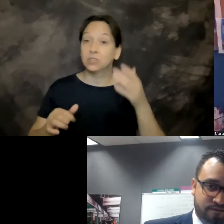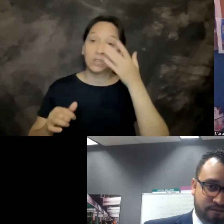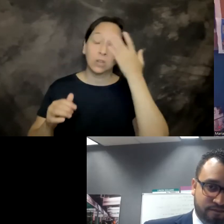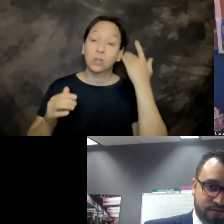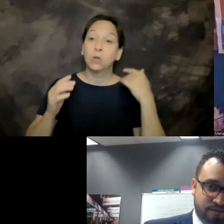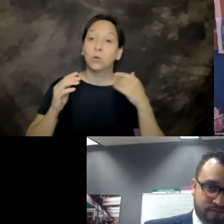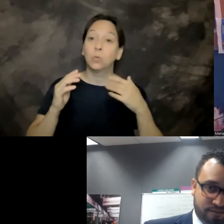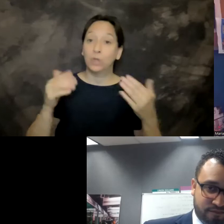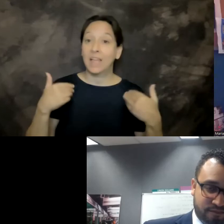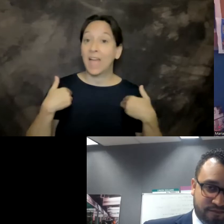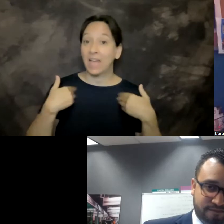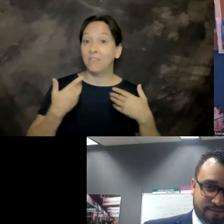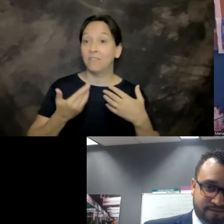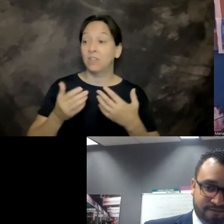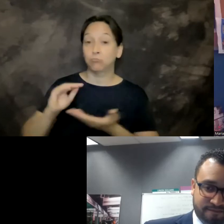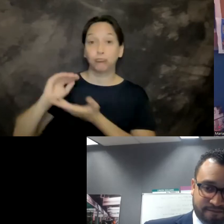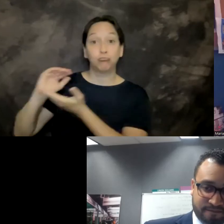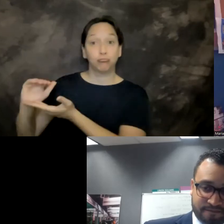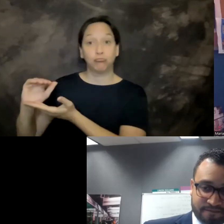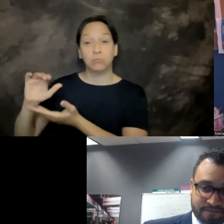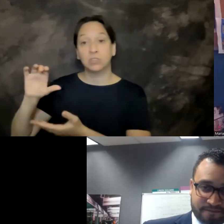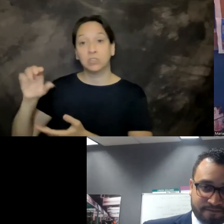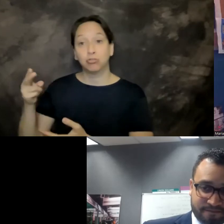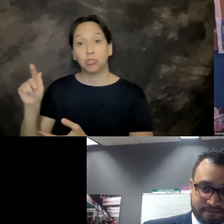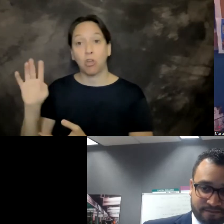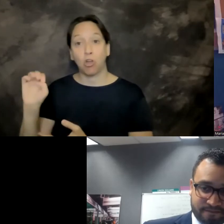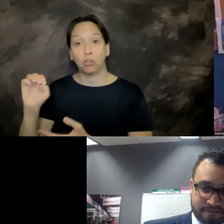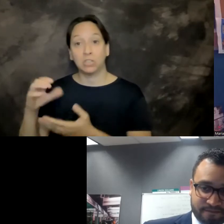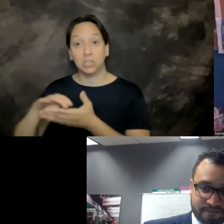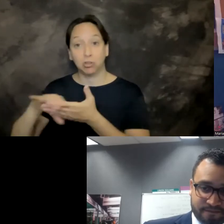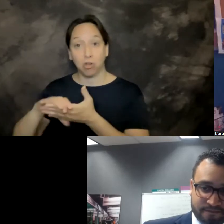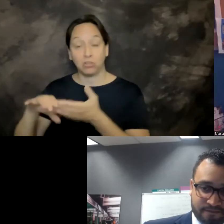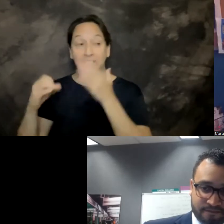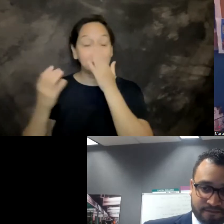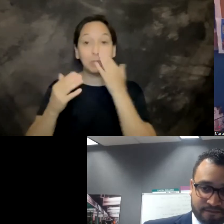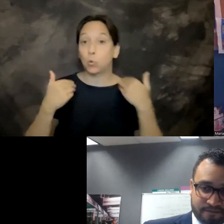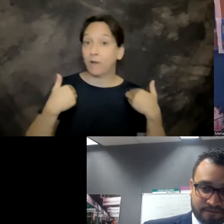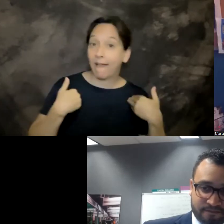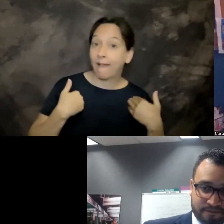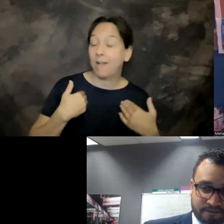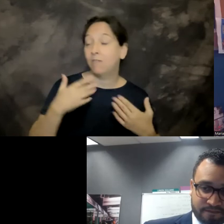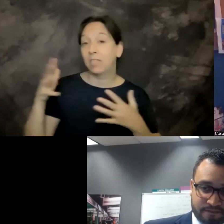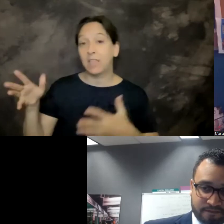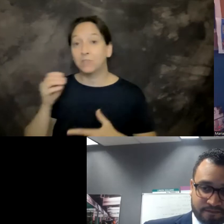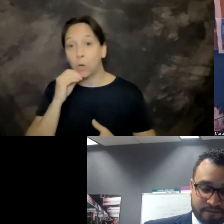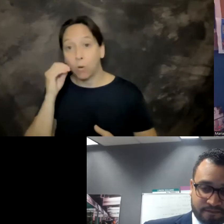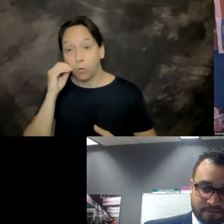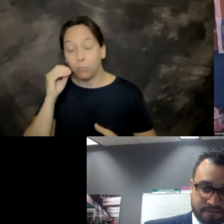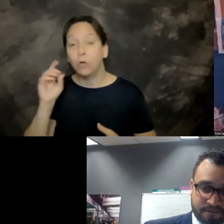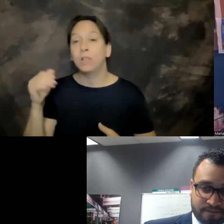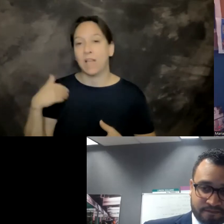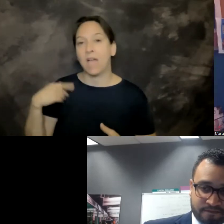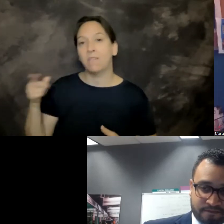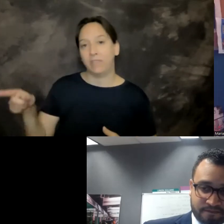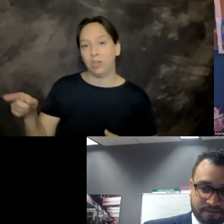supplied with extra Charlie cards to ensure that people, if you do not have one, you left it at home, whatever it is, there will be access to